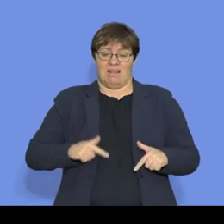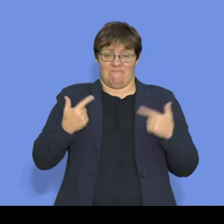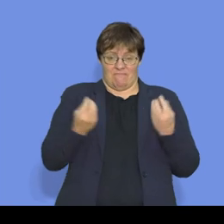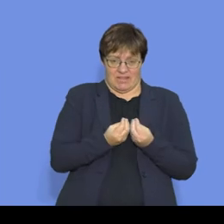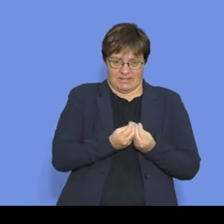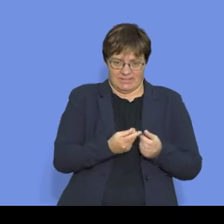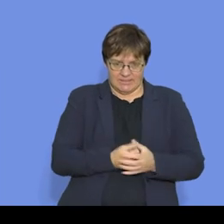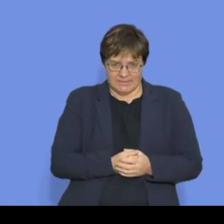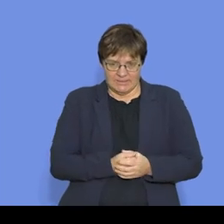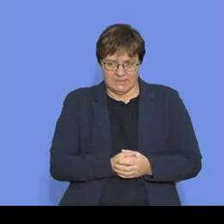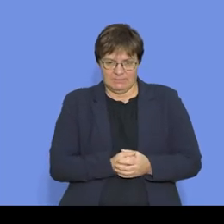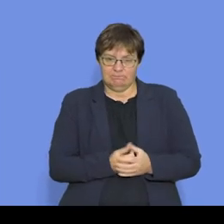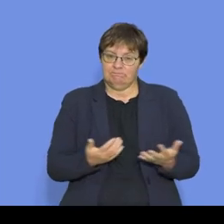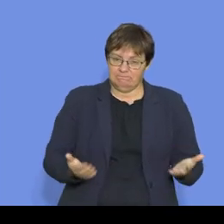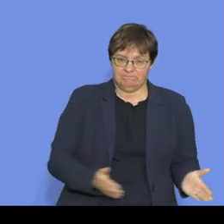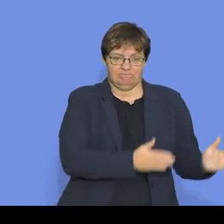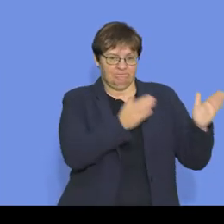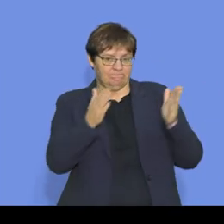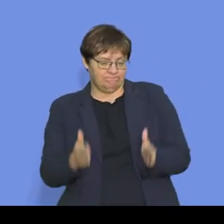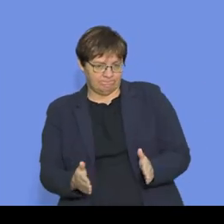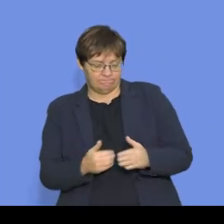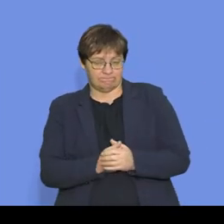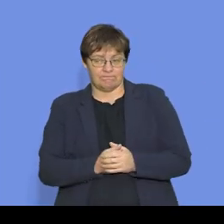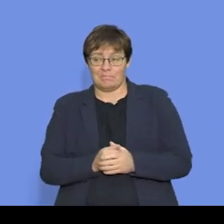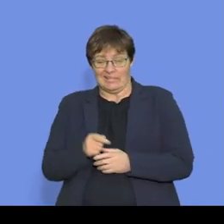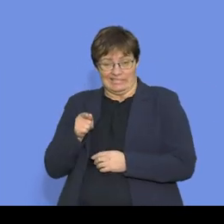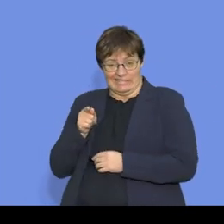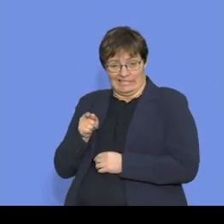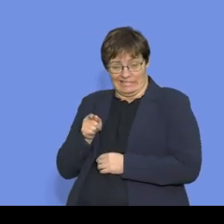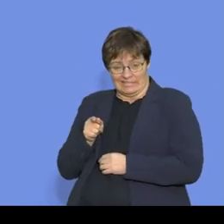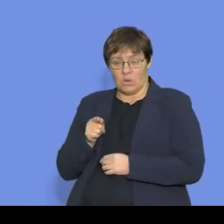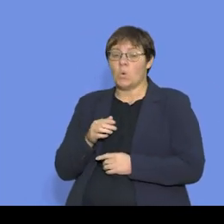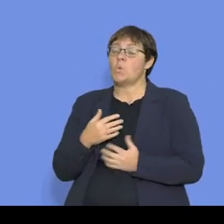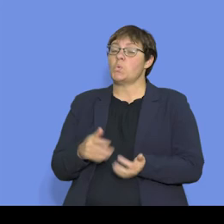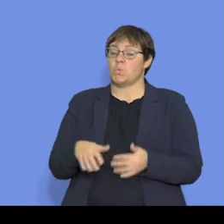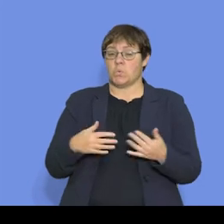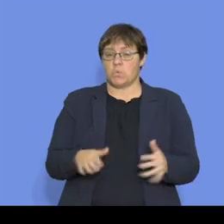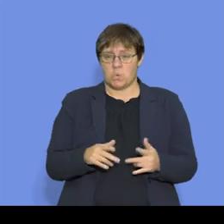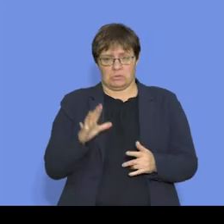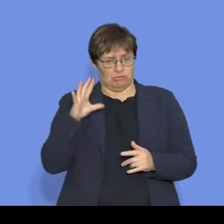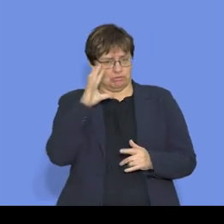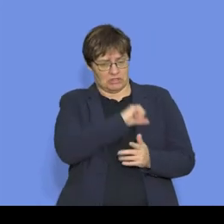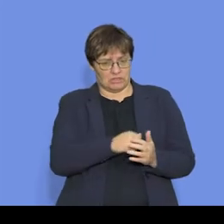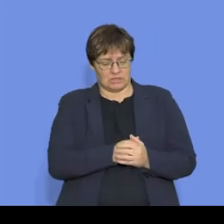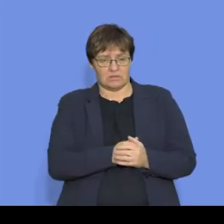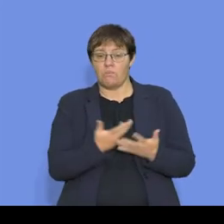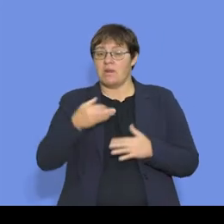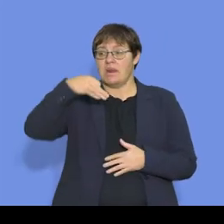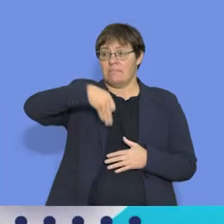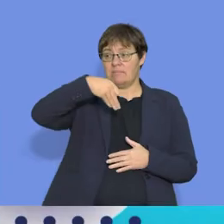organisms. Then, and these ones are really, really weird. In